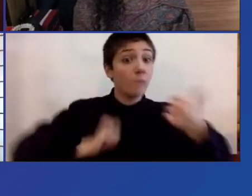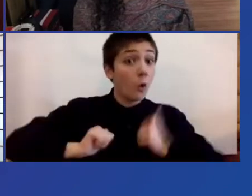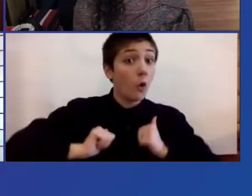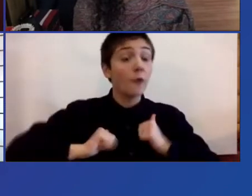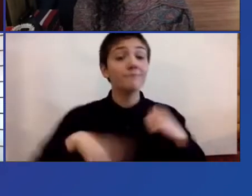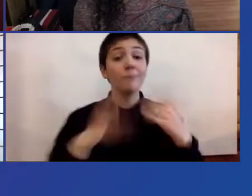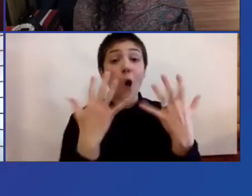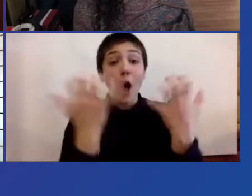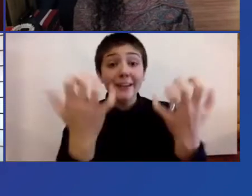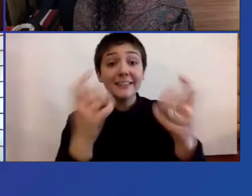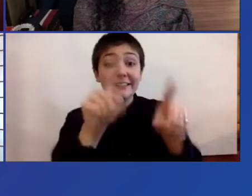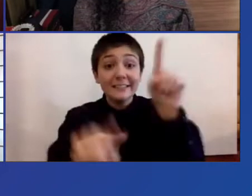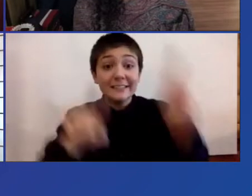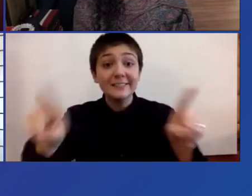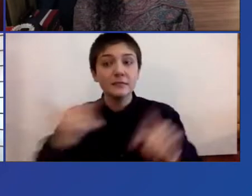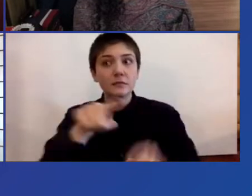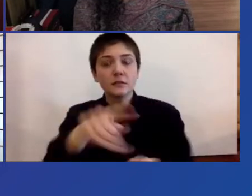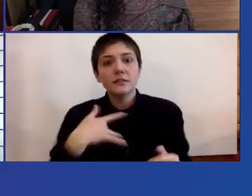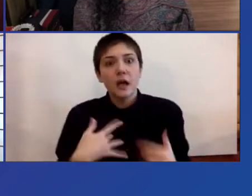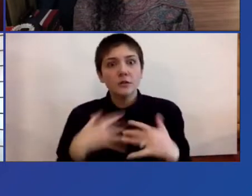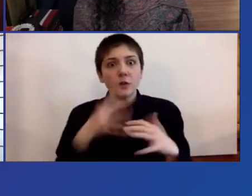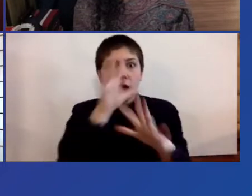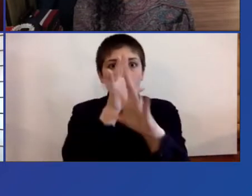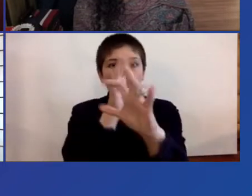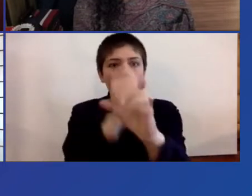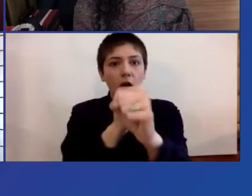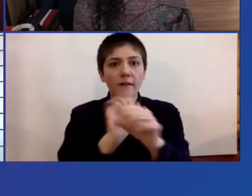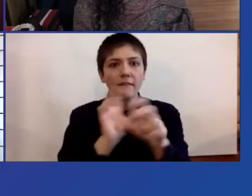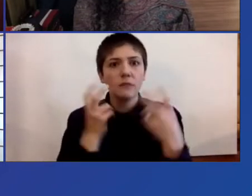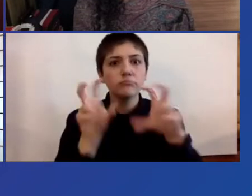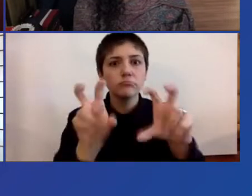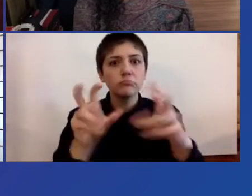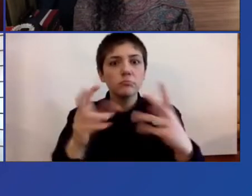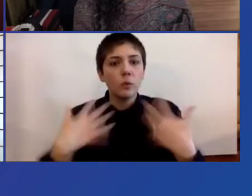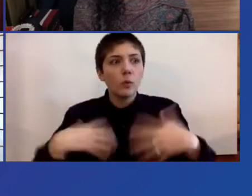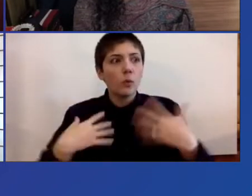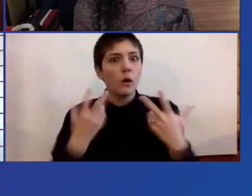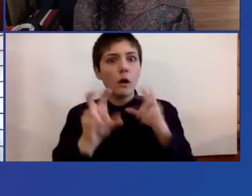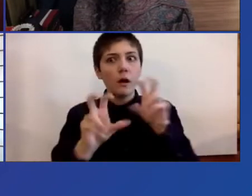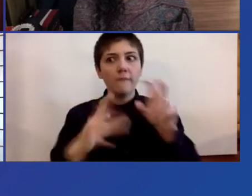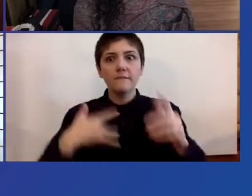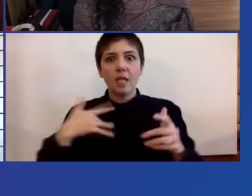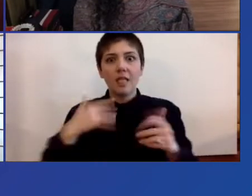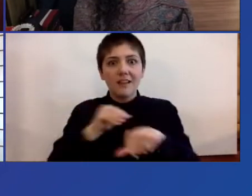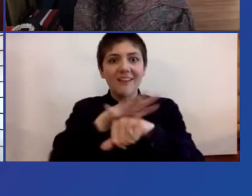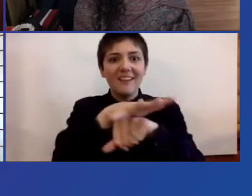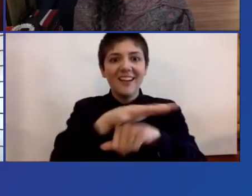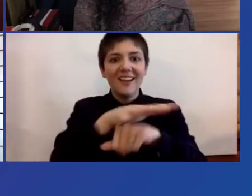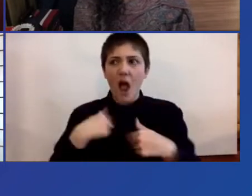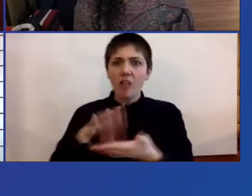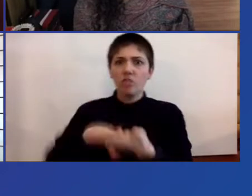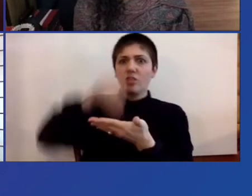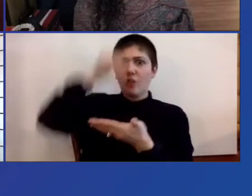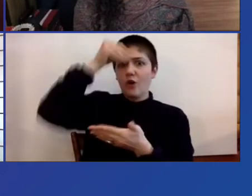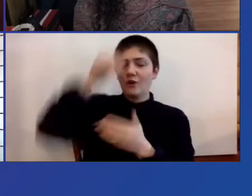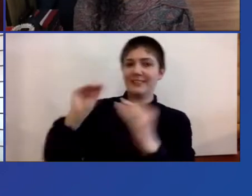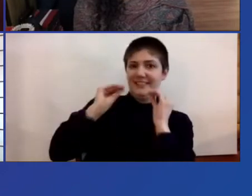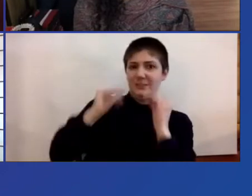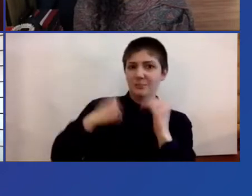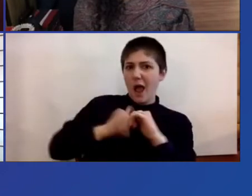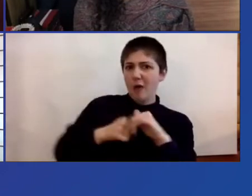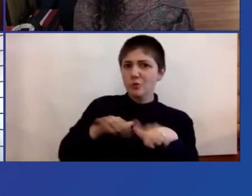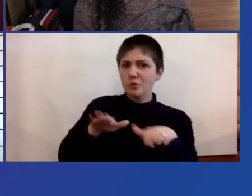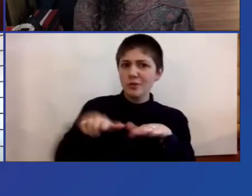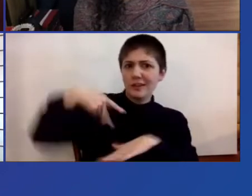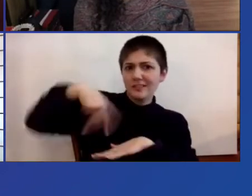audiences, they get very invested in it because they realize they can contribute to the actual dancing. You learn a few steps, and you are in.